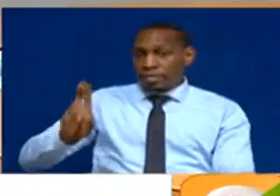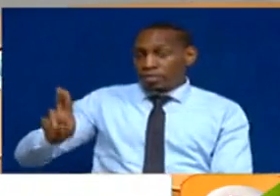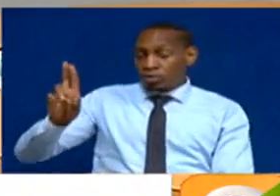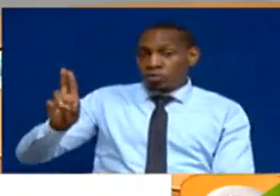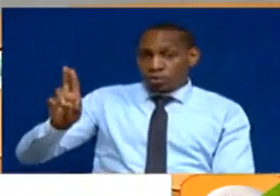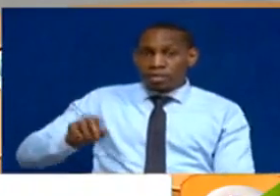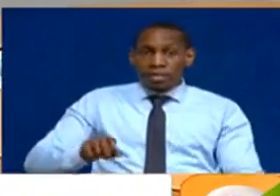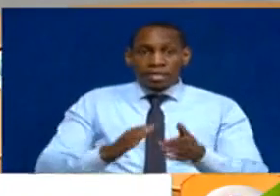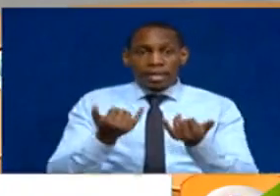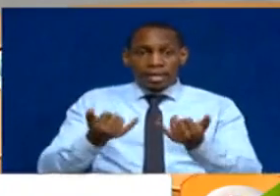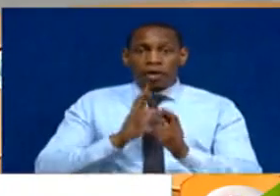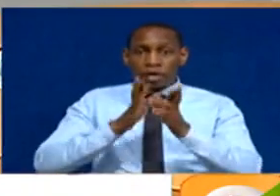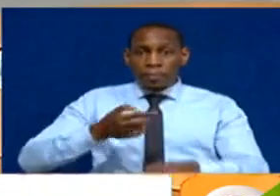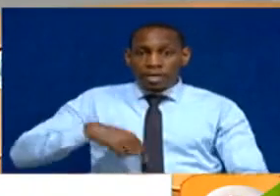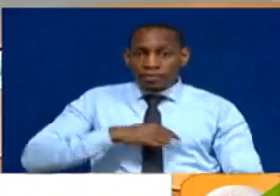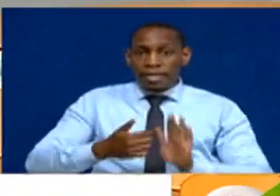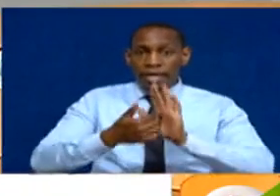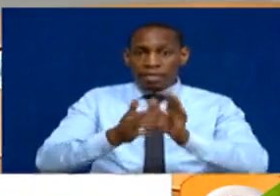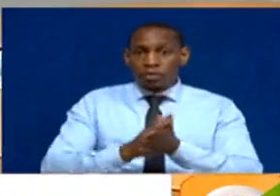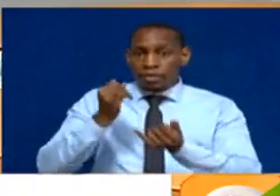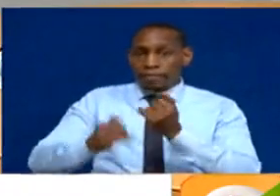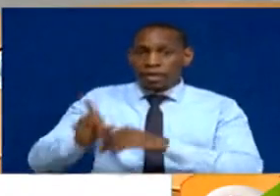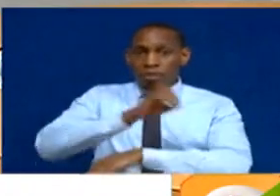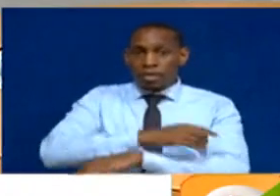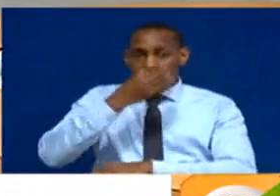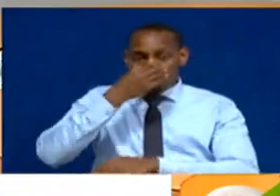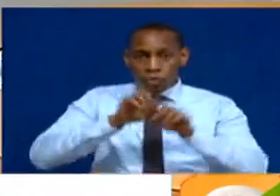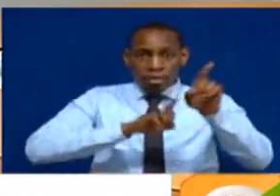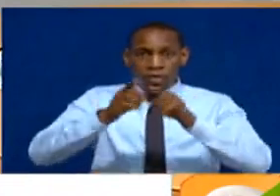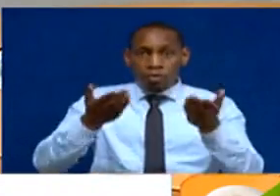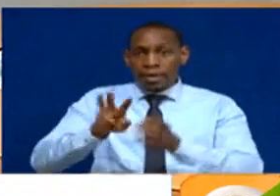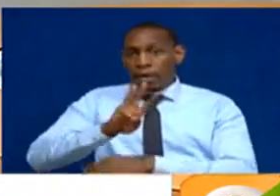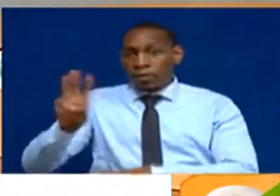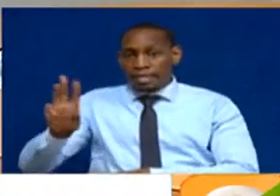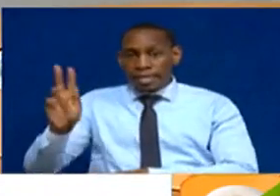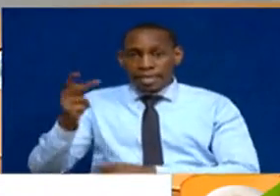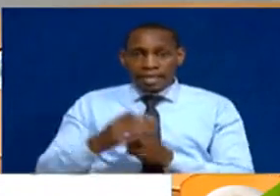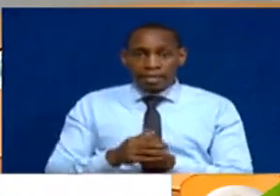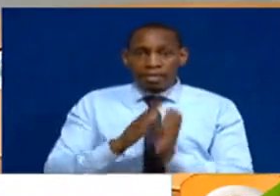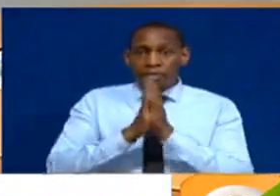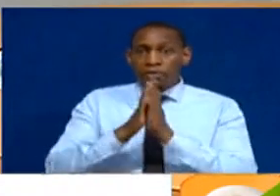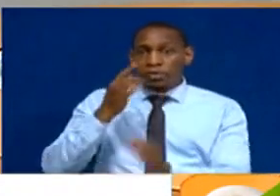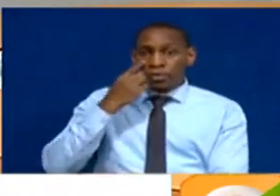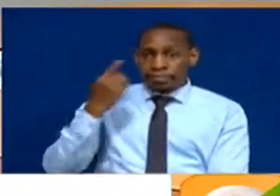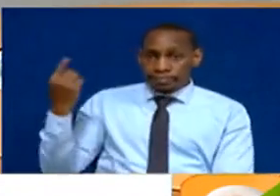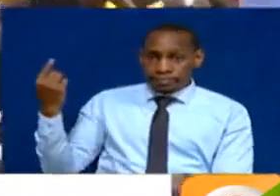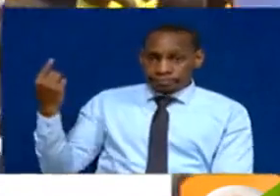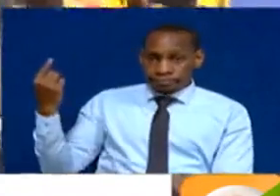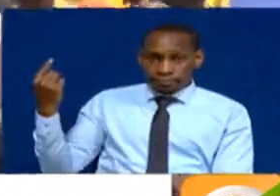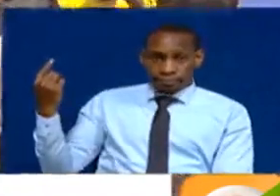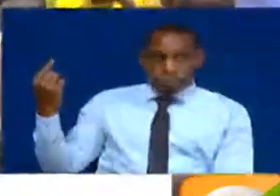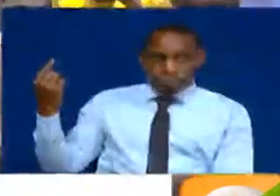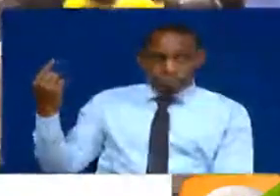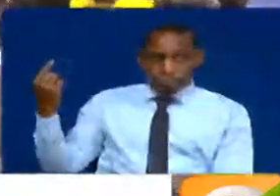president. And as our very own Sam Ogina reports, on the last day of Ruto's tour of Western Kenya, take a look.